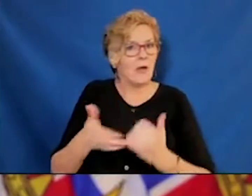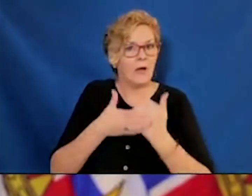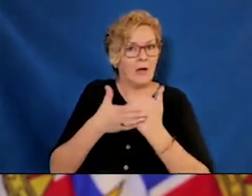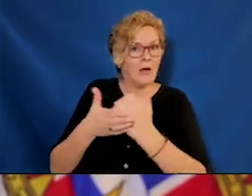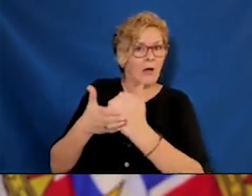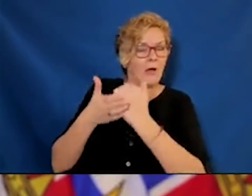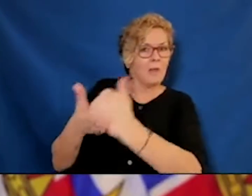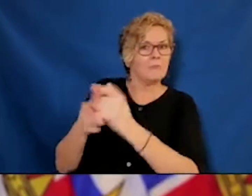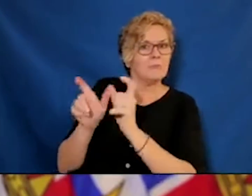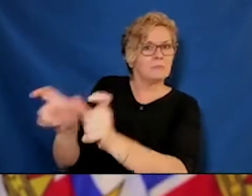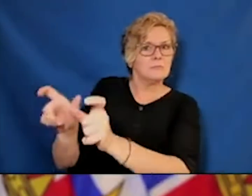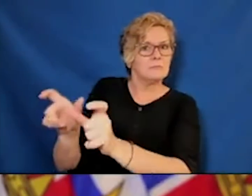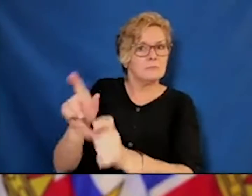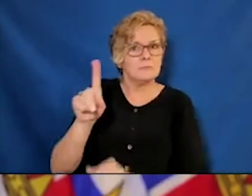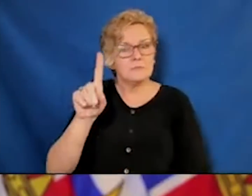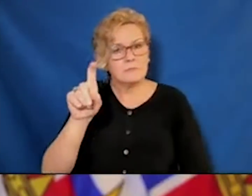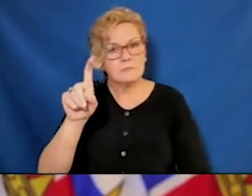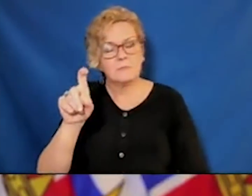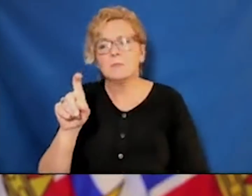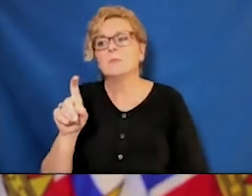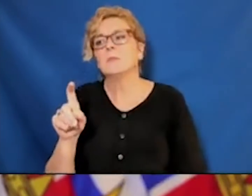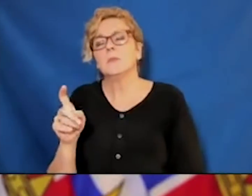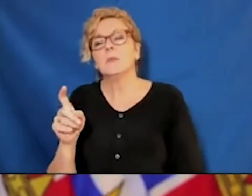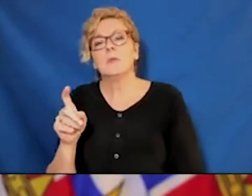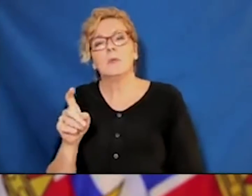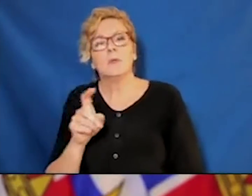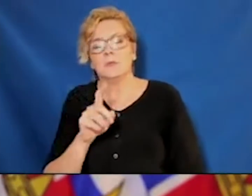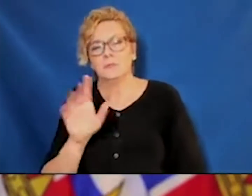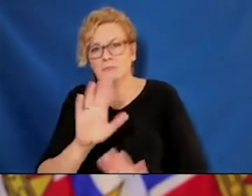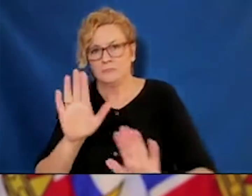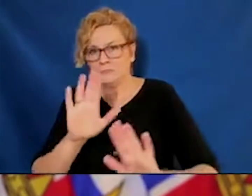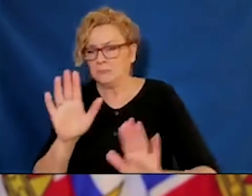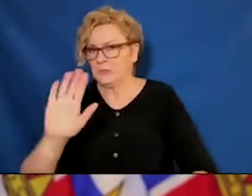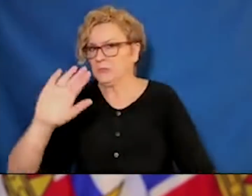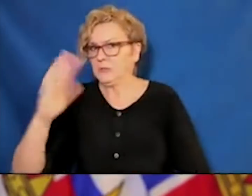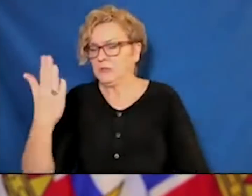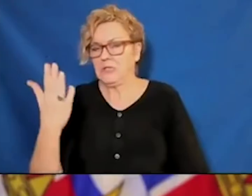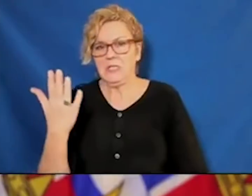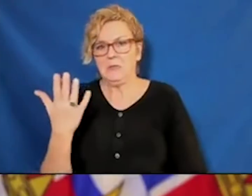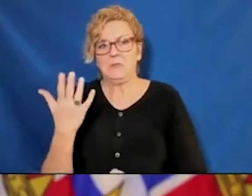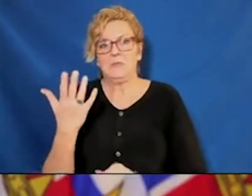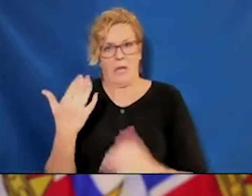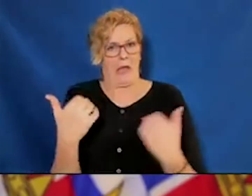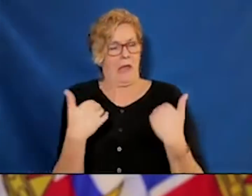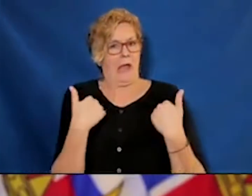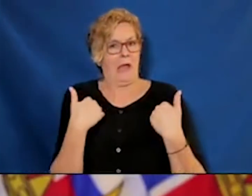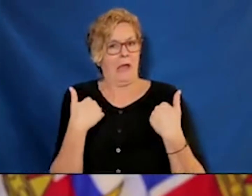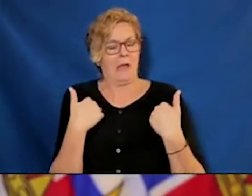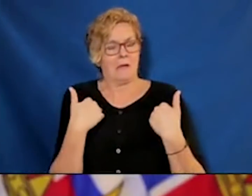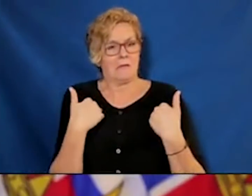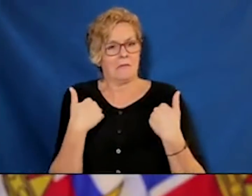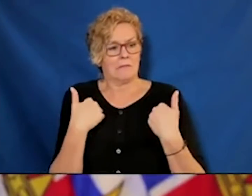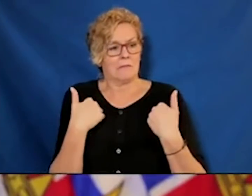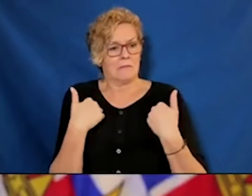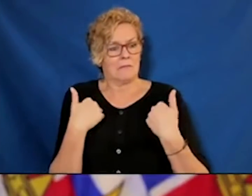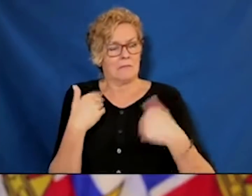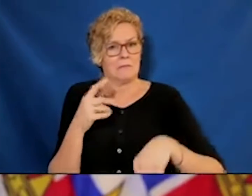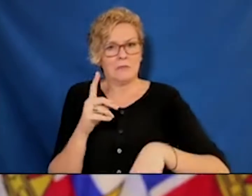in the particularly short time frame that we're talking about, the difference between 28 days and 35 days, for